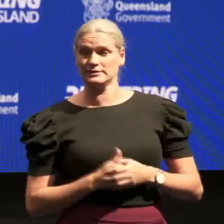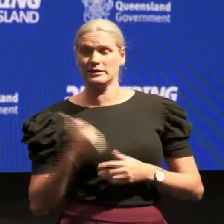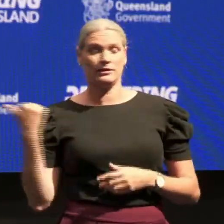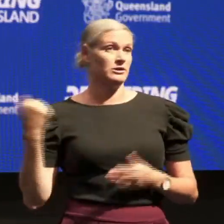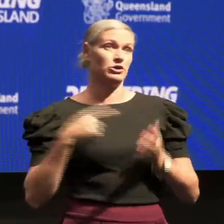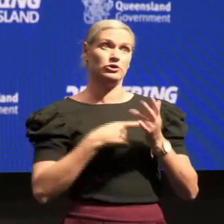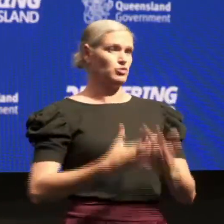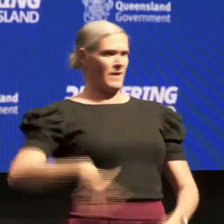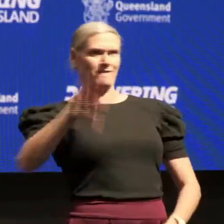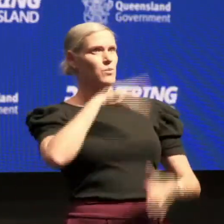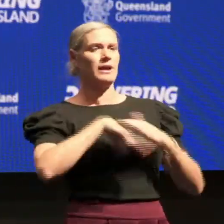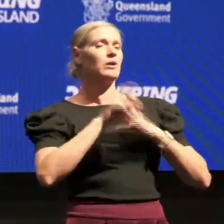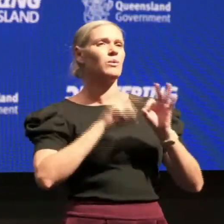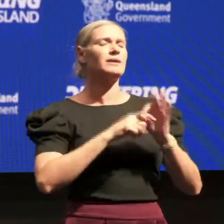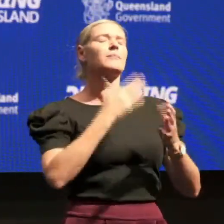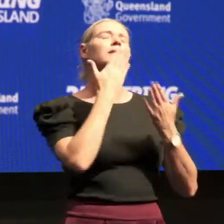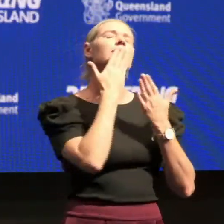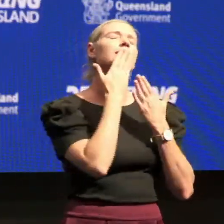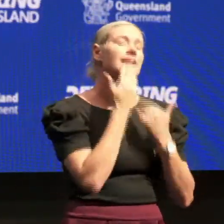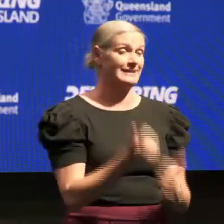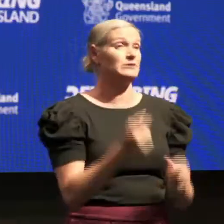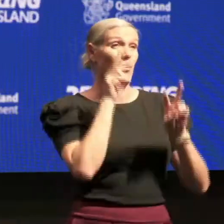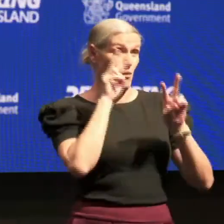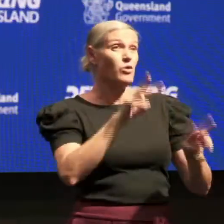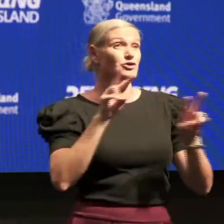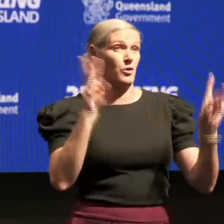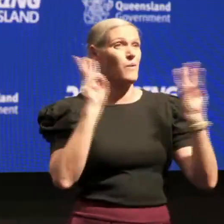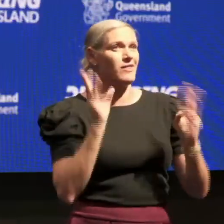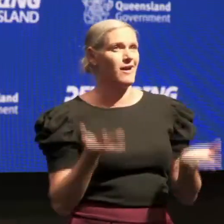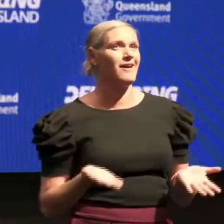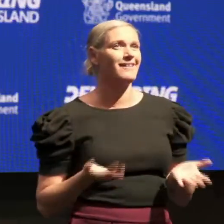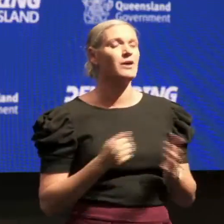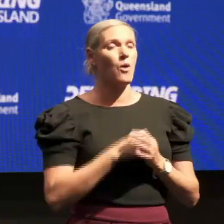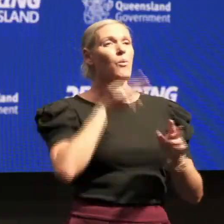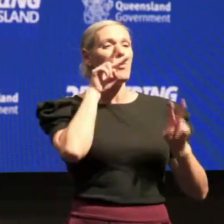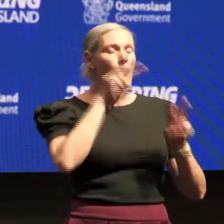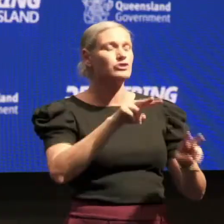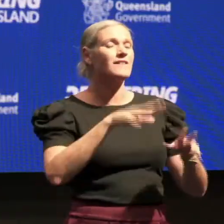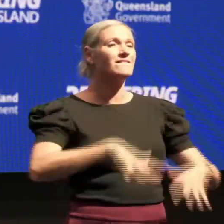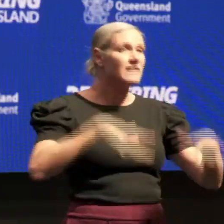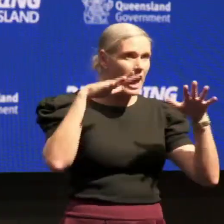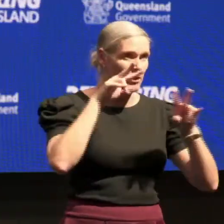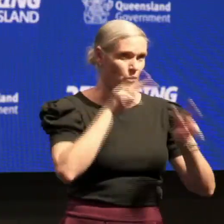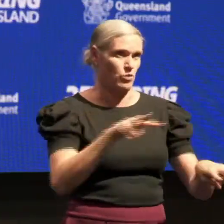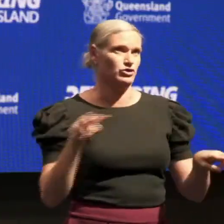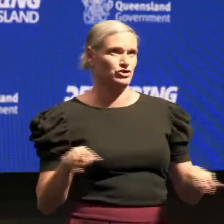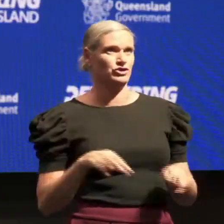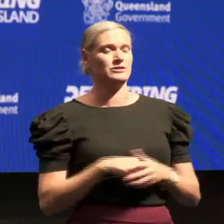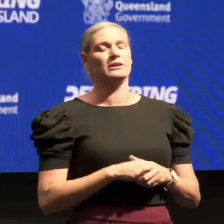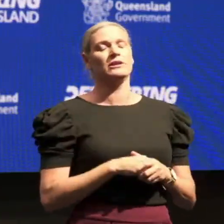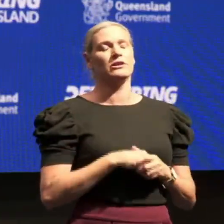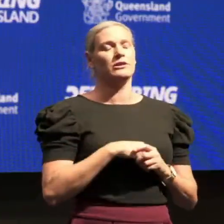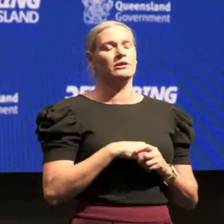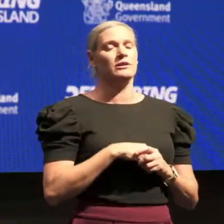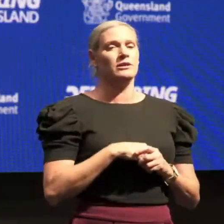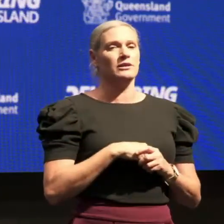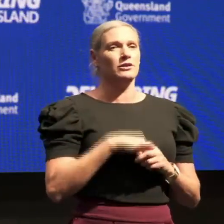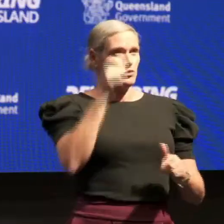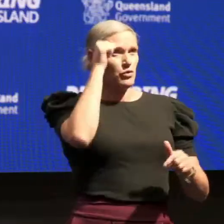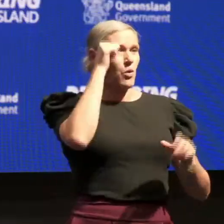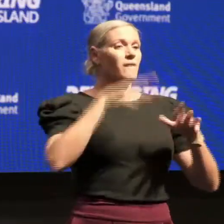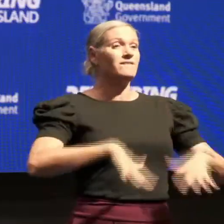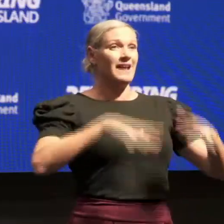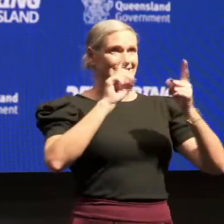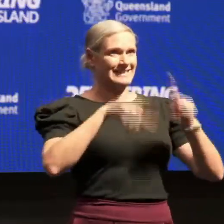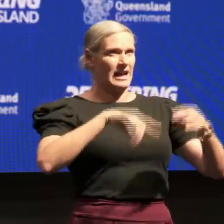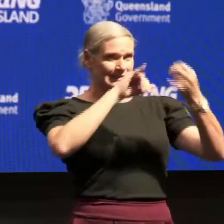Queenslanders? To all Queenslanders, just keep an eye on the forecast. That flood watch area has now been moved